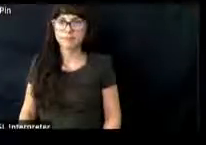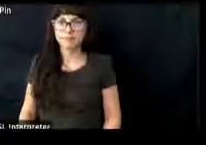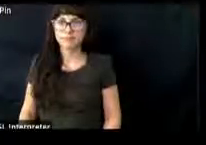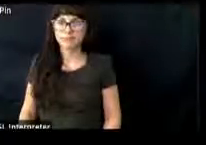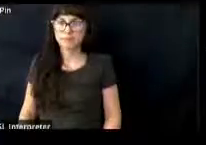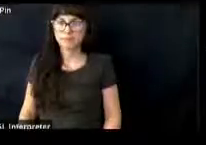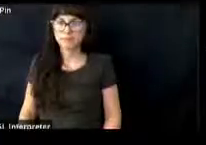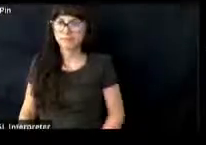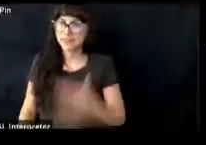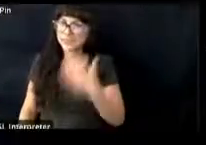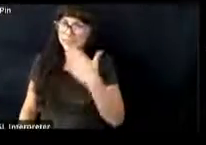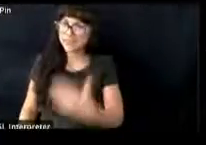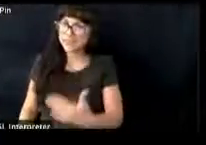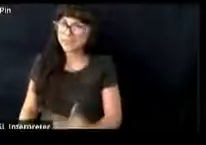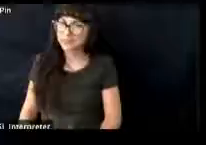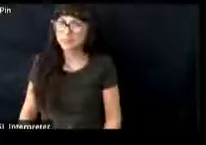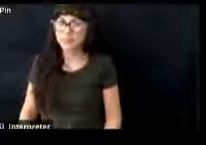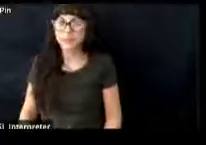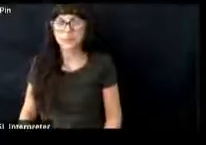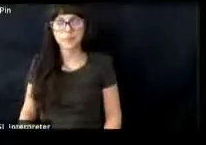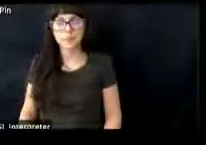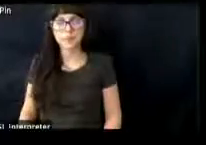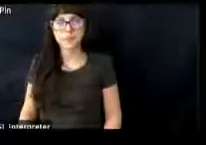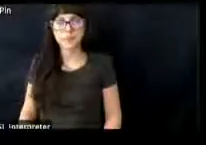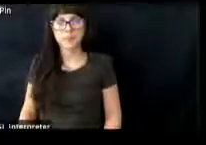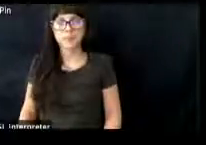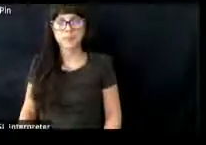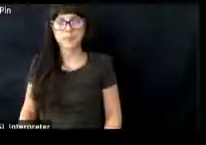Thank you so much.